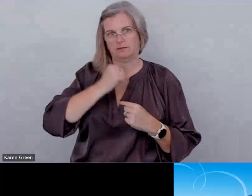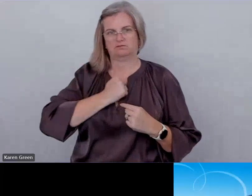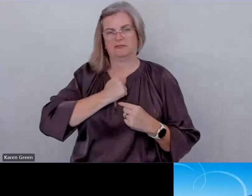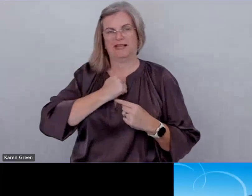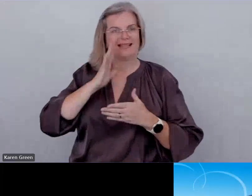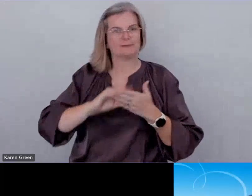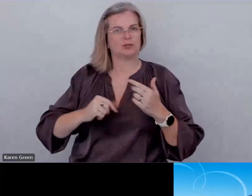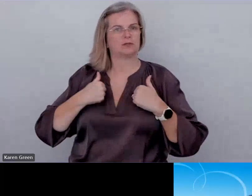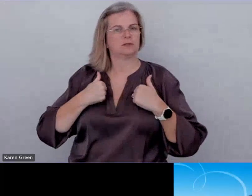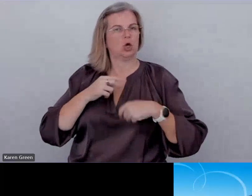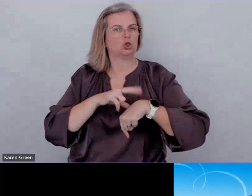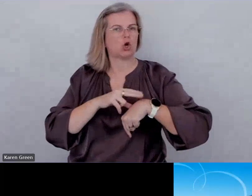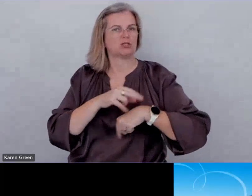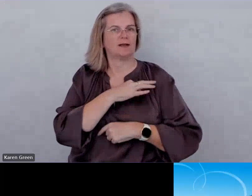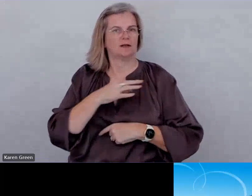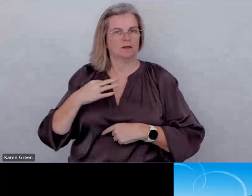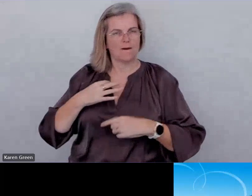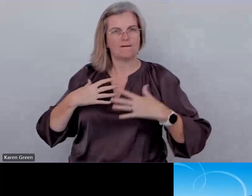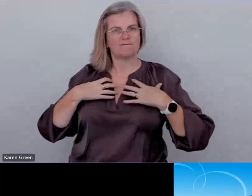my clinic was full of